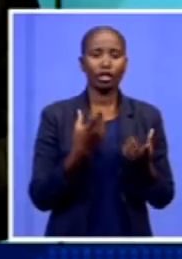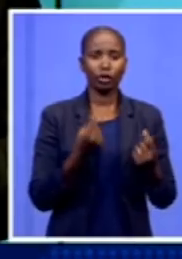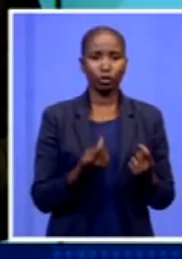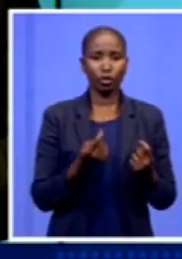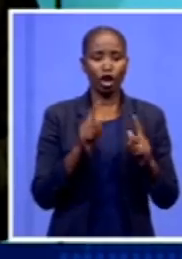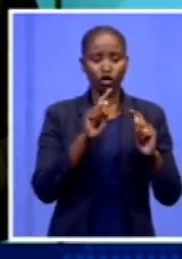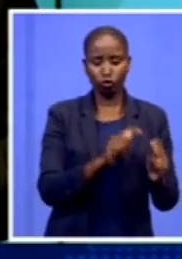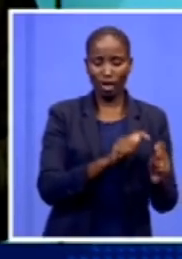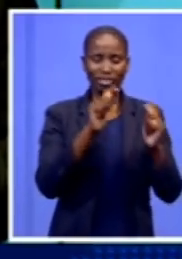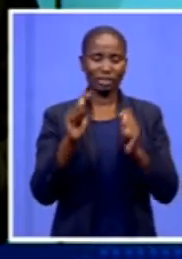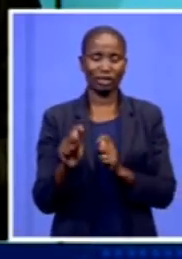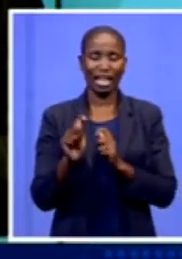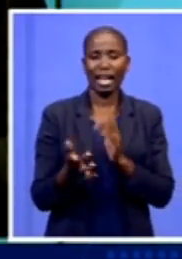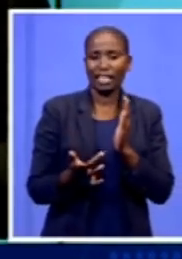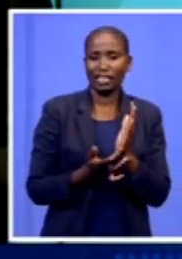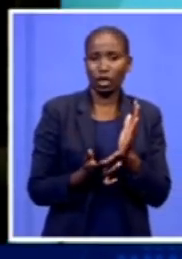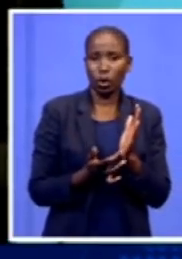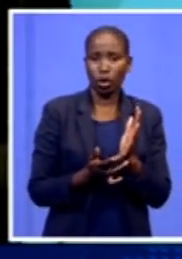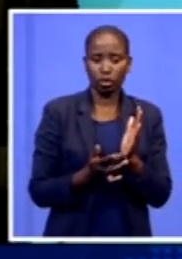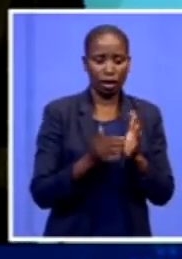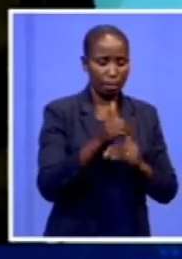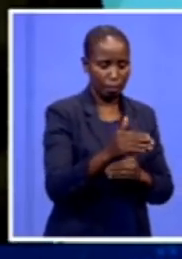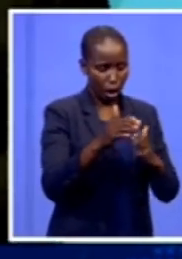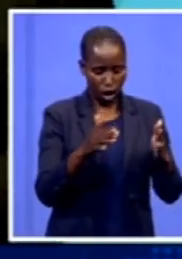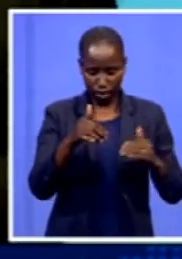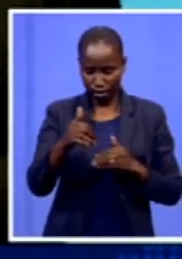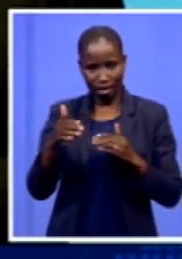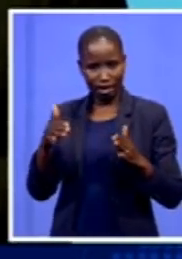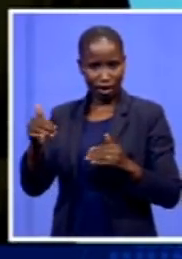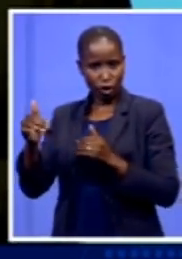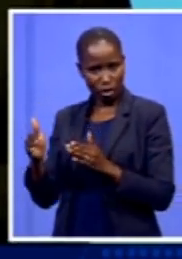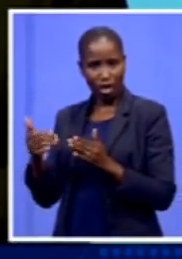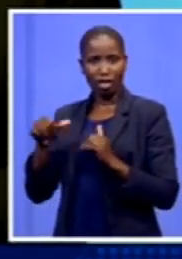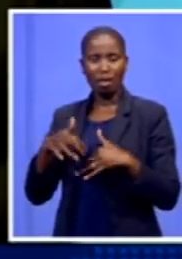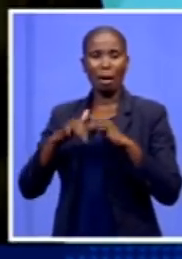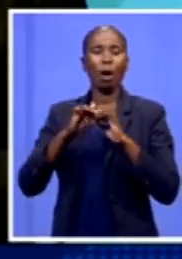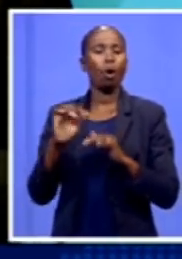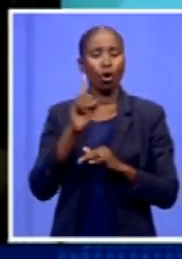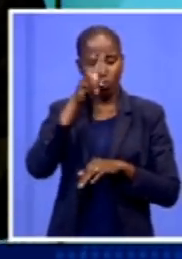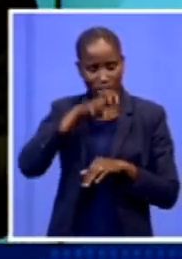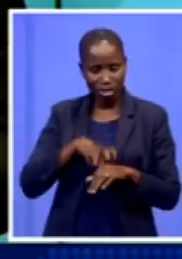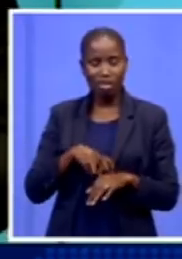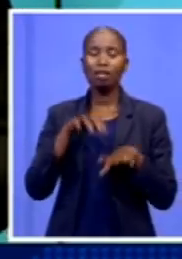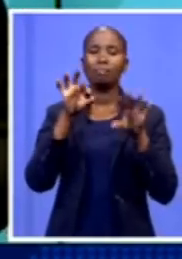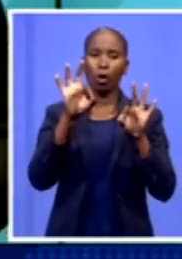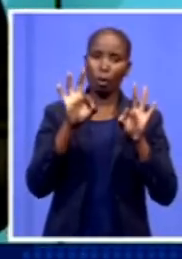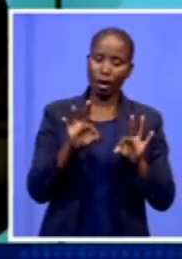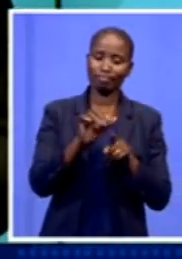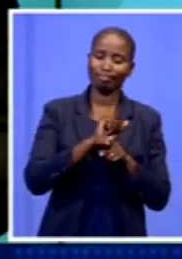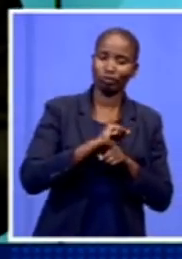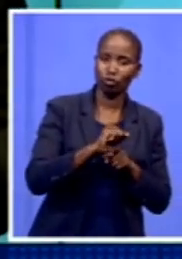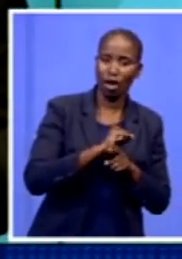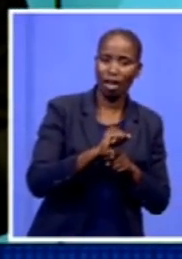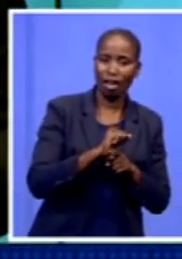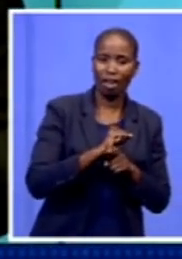and provide what I'd call appropriate training to a selected number of